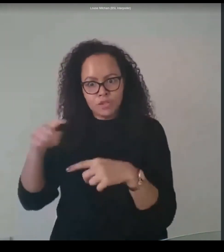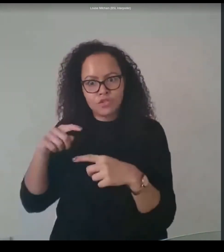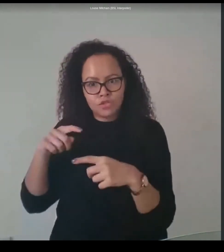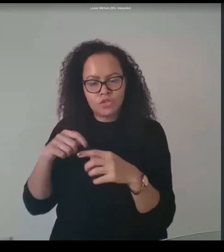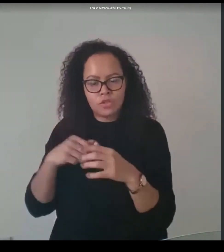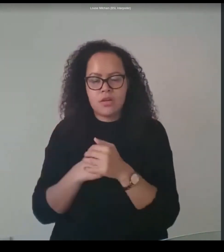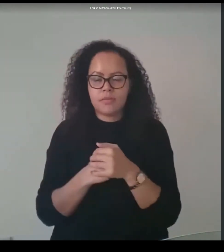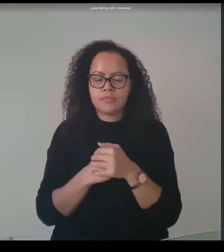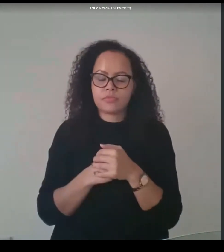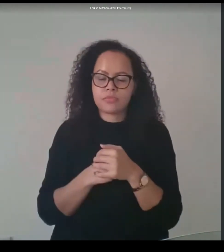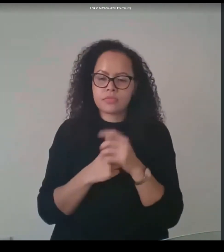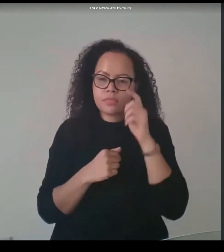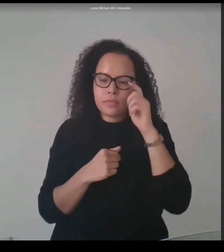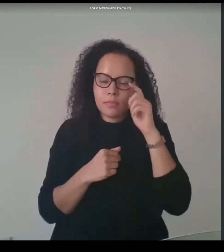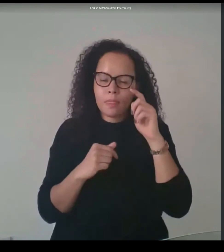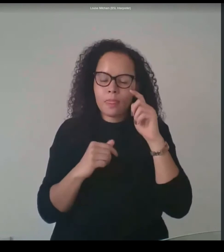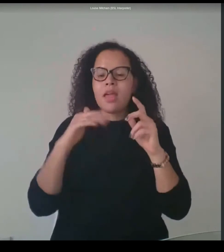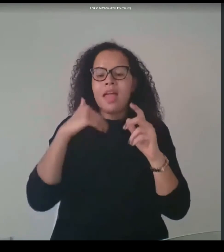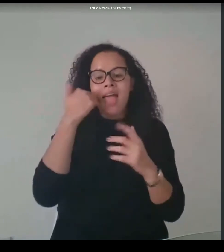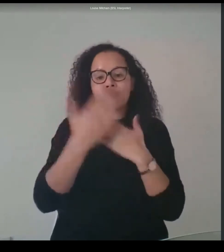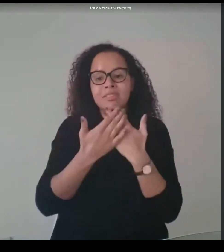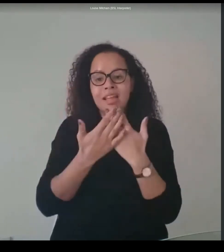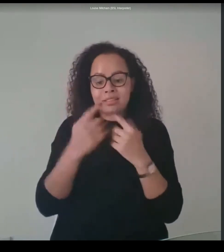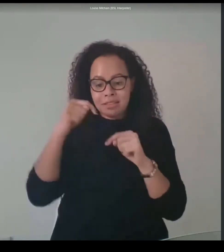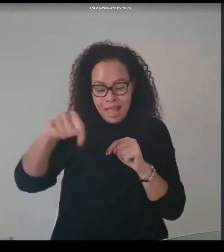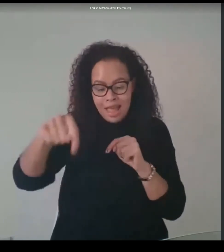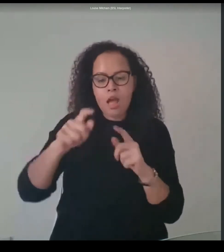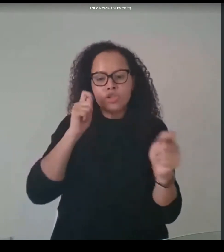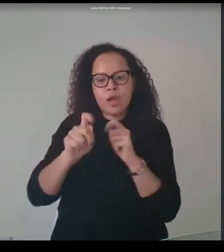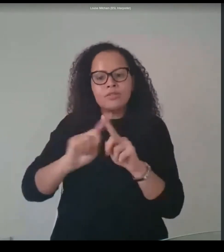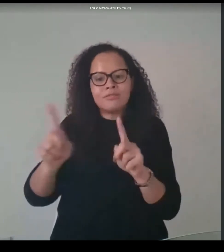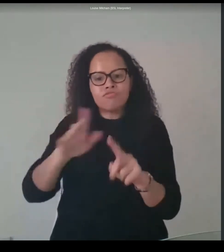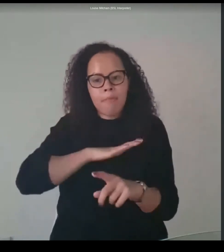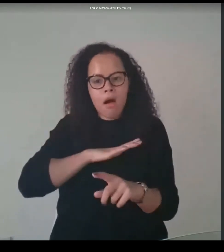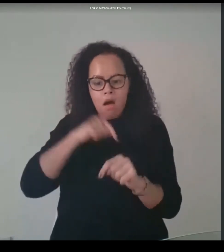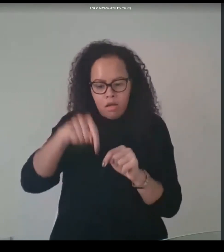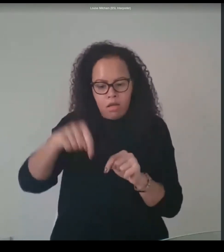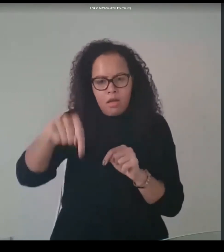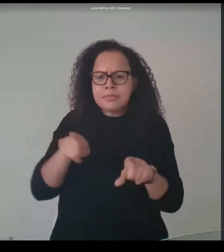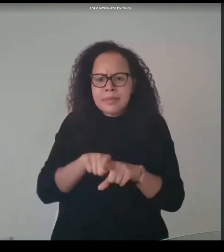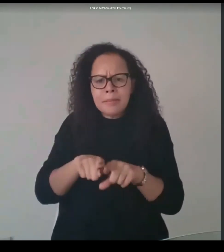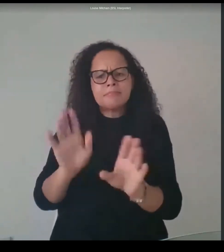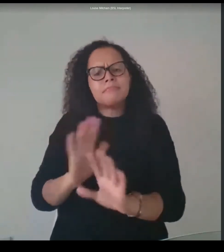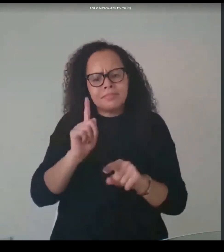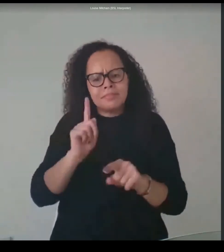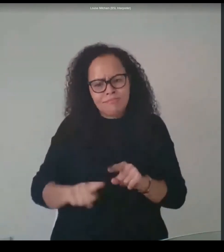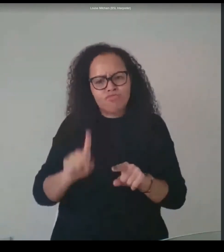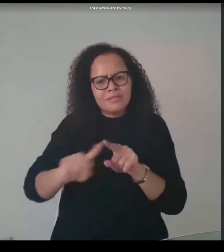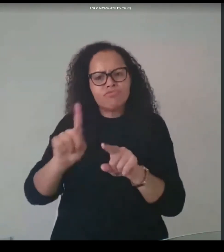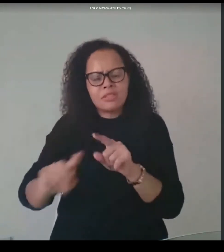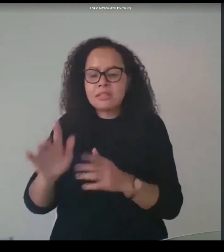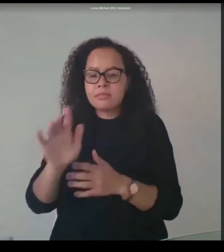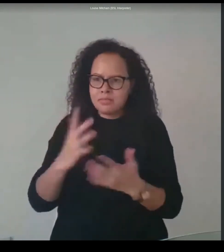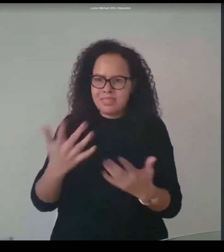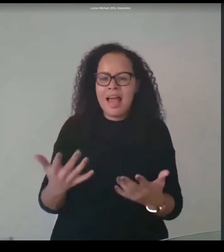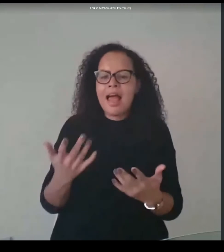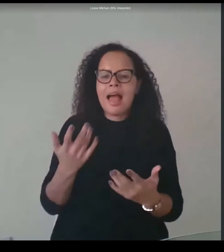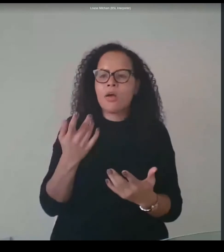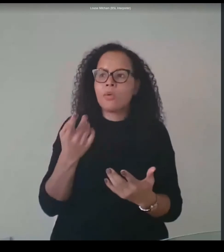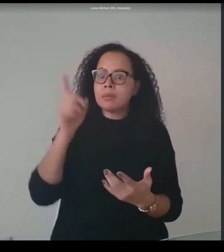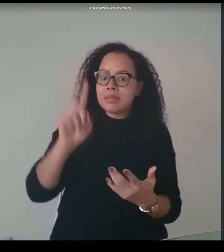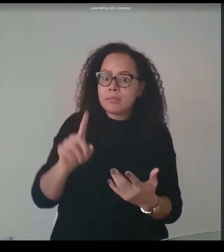and then the park changes every Saturday. So what we've been seeing is that suddenly people might just about go to one park. Now they're going